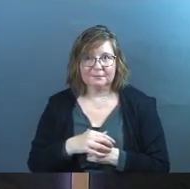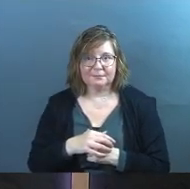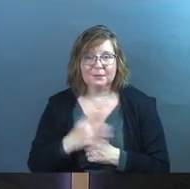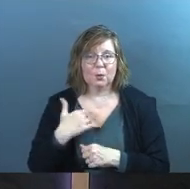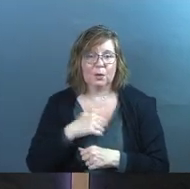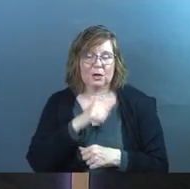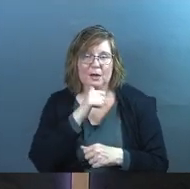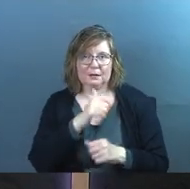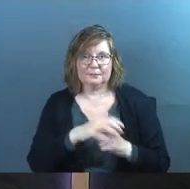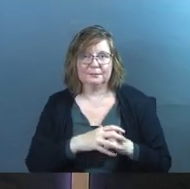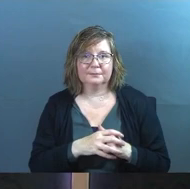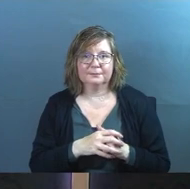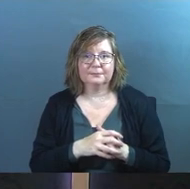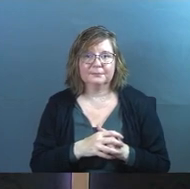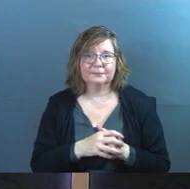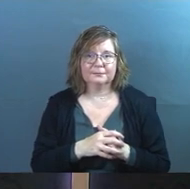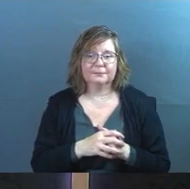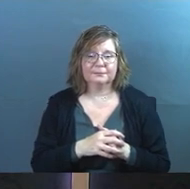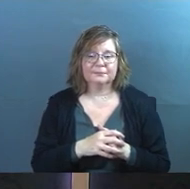We are not.